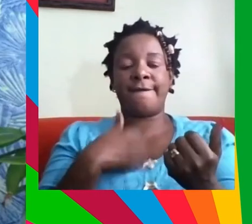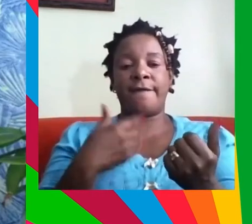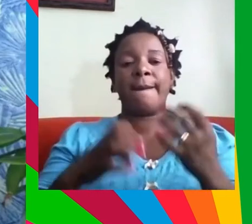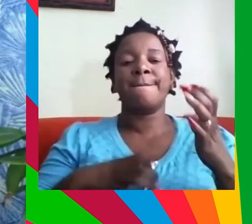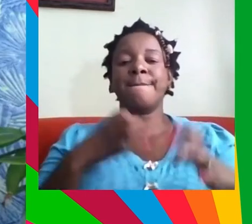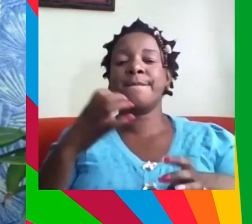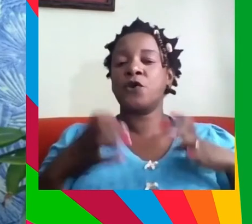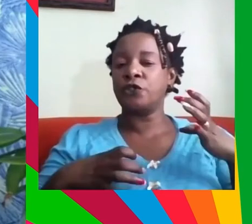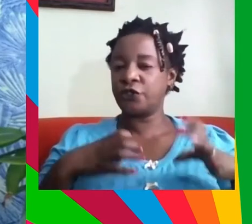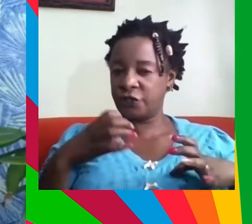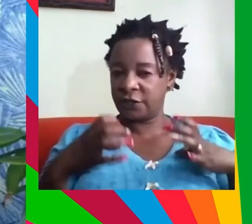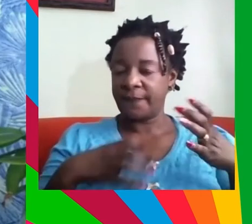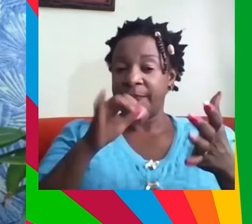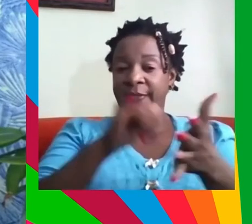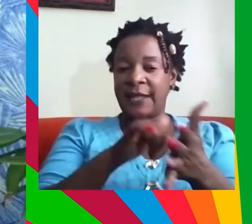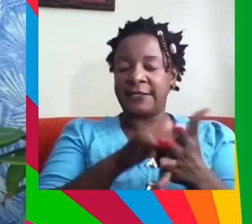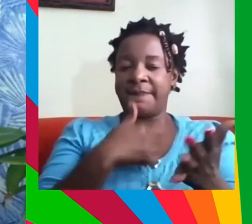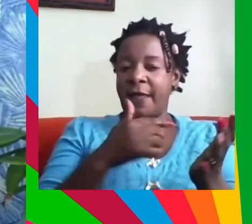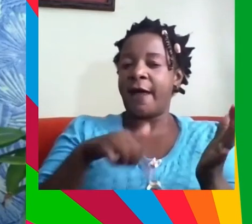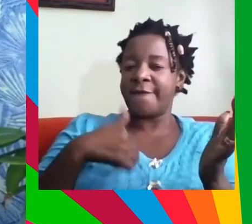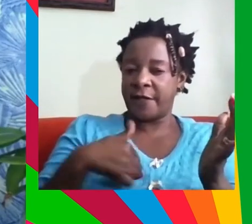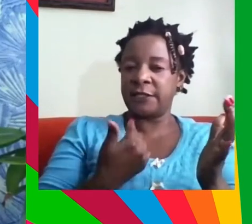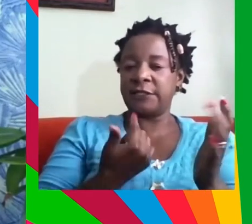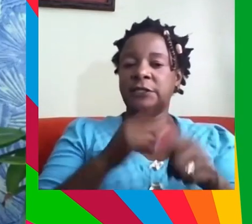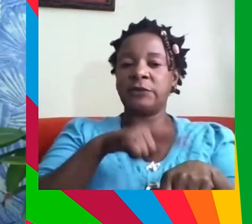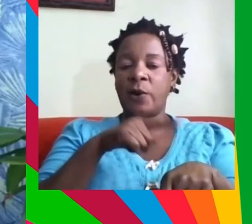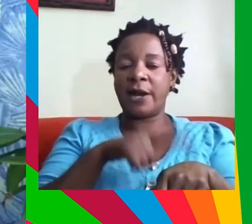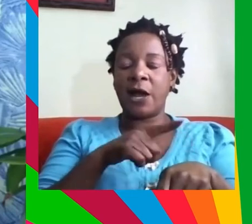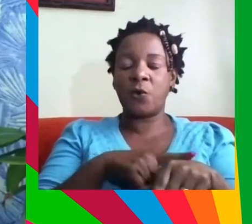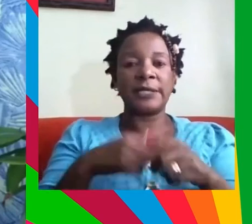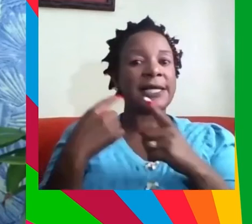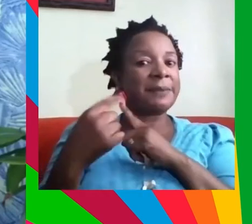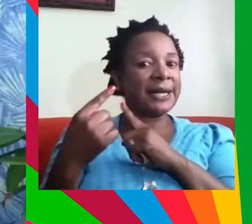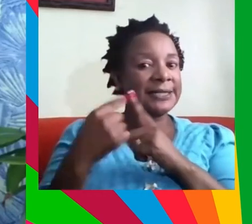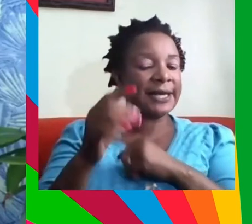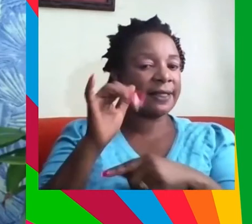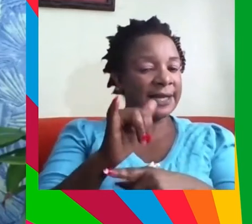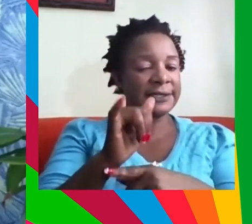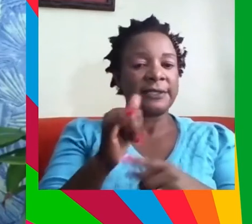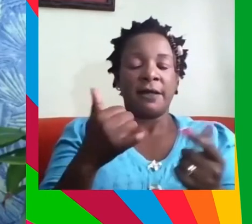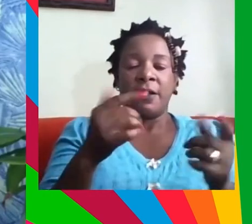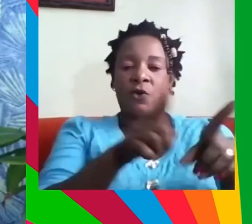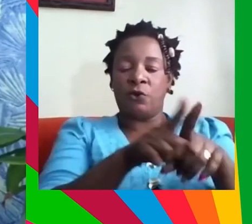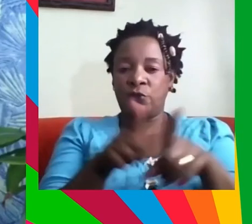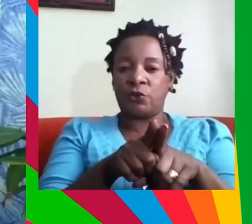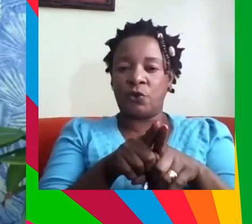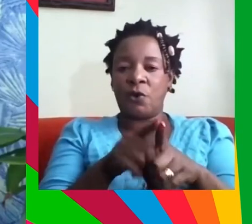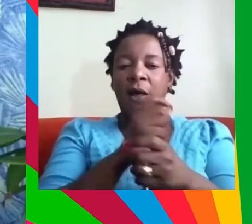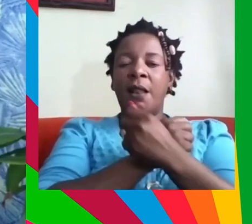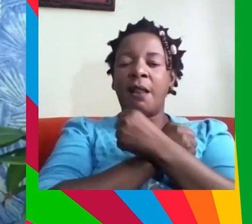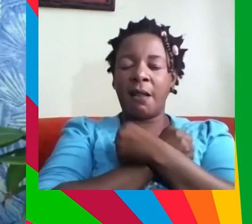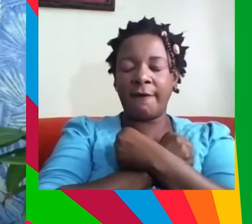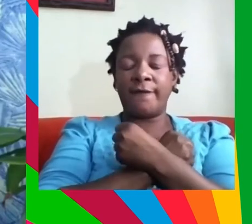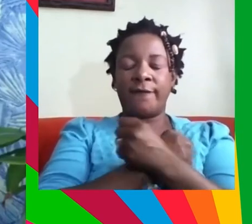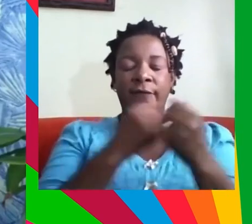relay emotions that I felt when I was experiencing the image, when I saw it, but also I love the power of a photograph